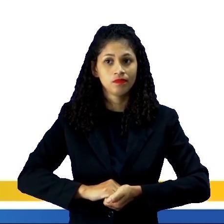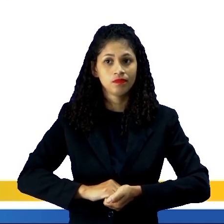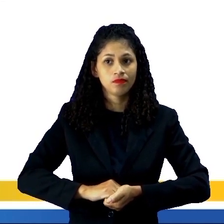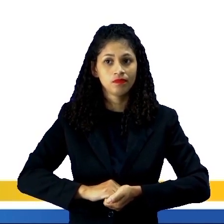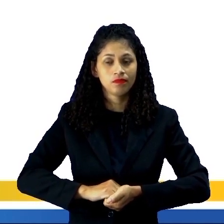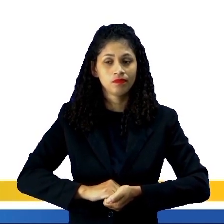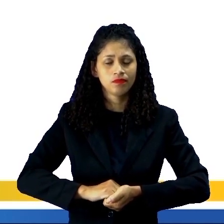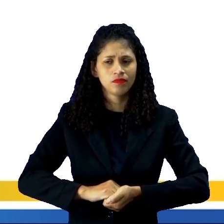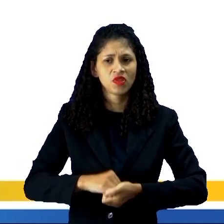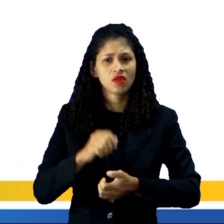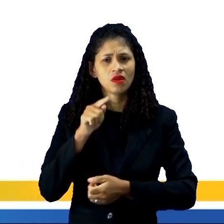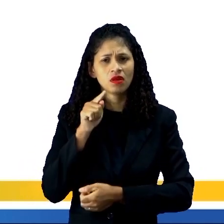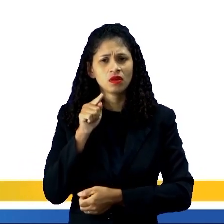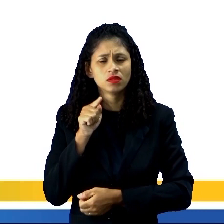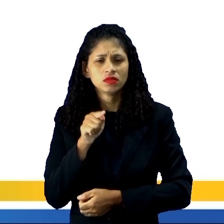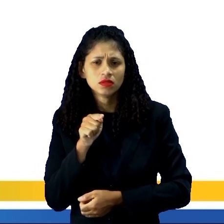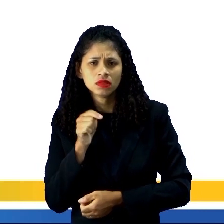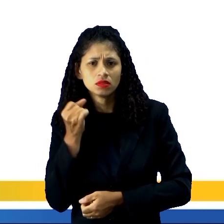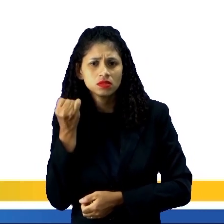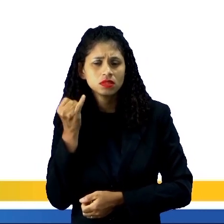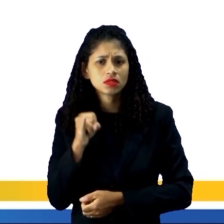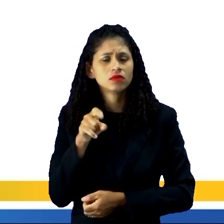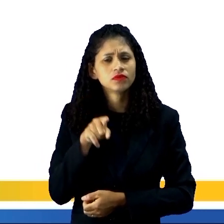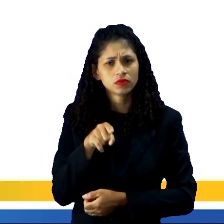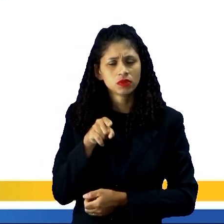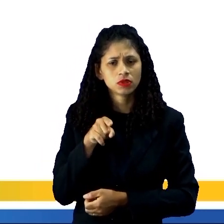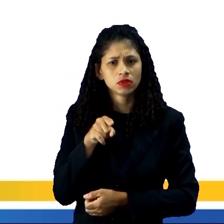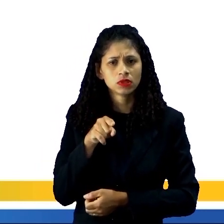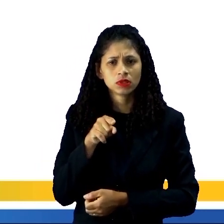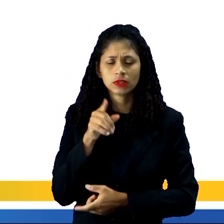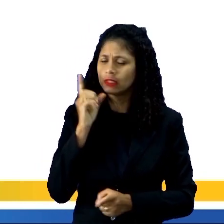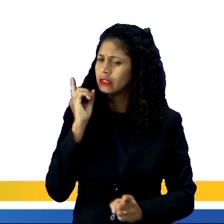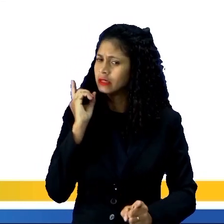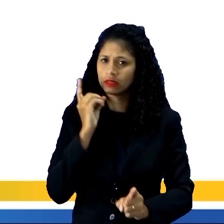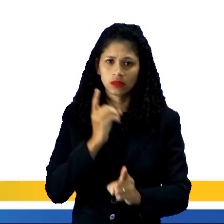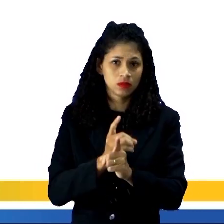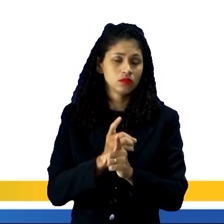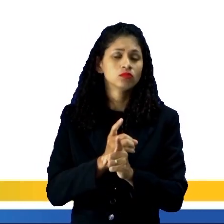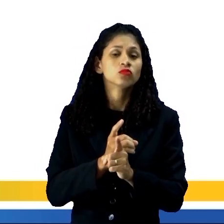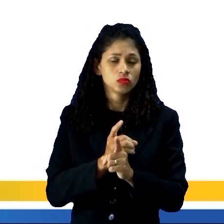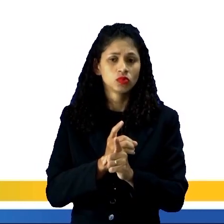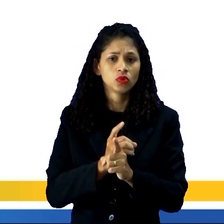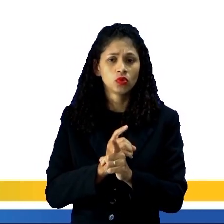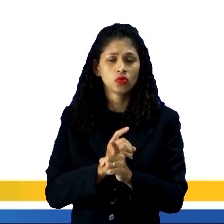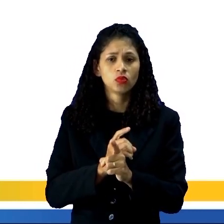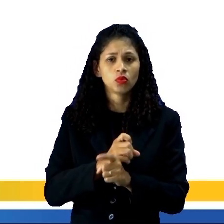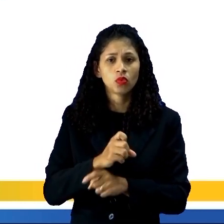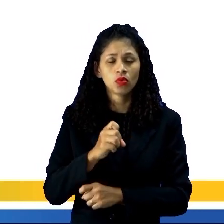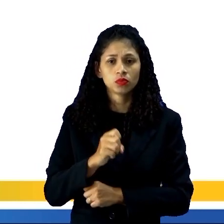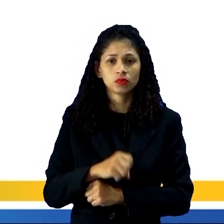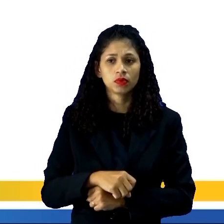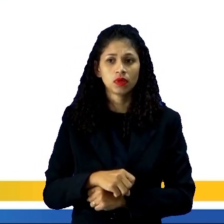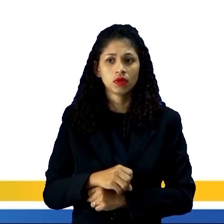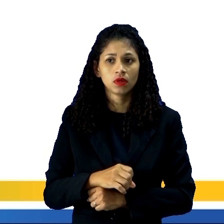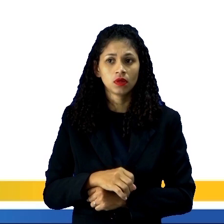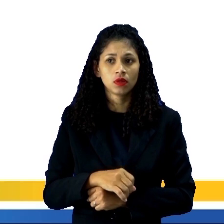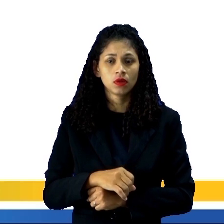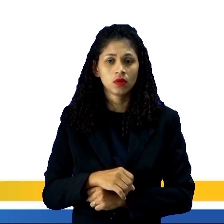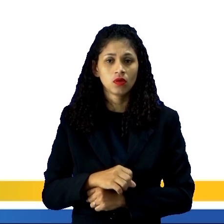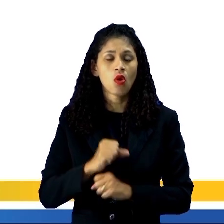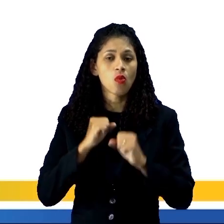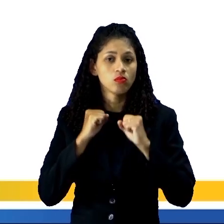ask. Se você não conseguir encontrar o hotel eu fiquei semana passada, eu posso te